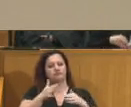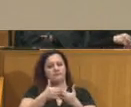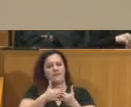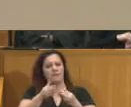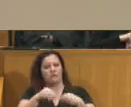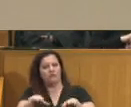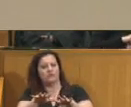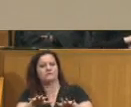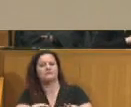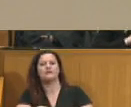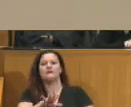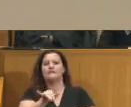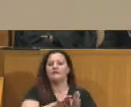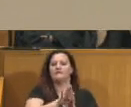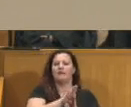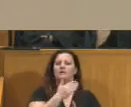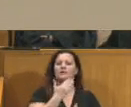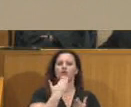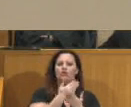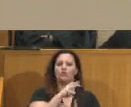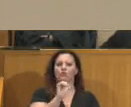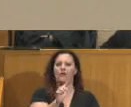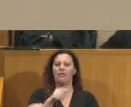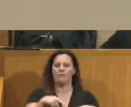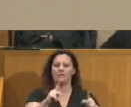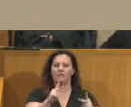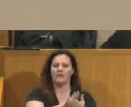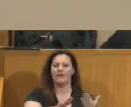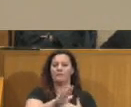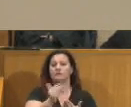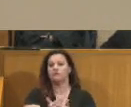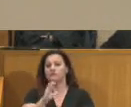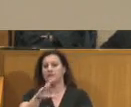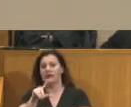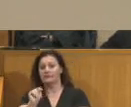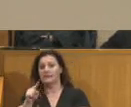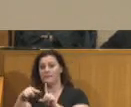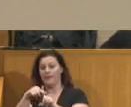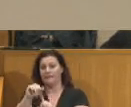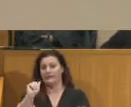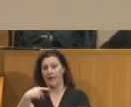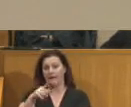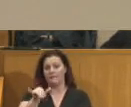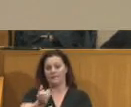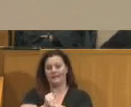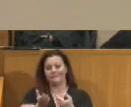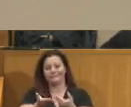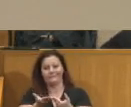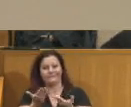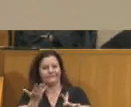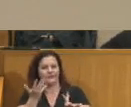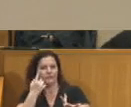for his race, and he justifies this in terms of expediency. It is with this